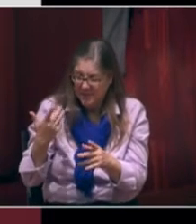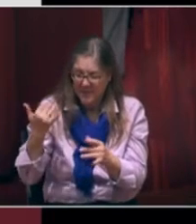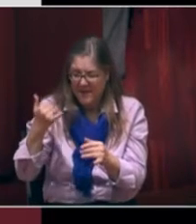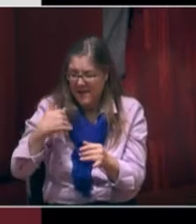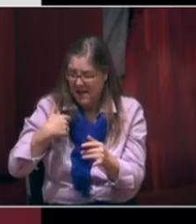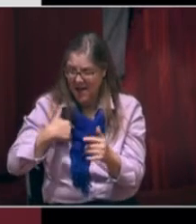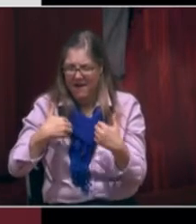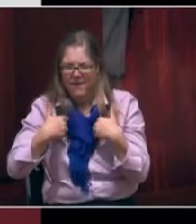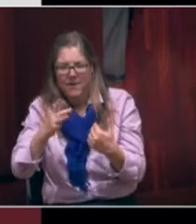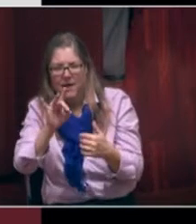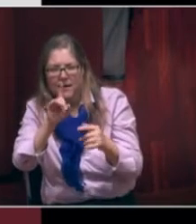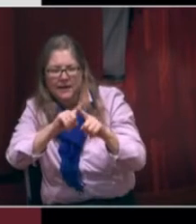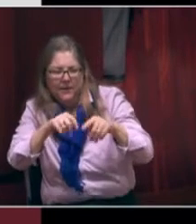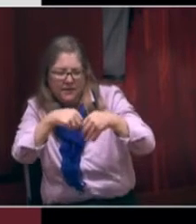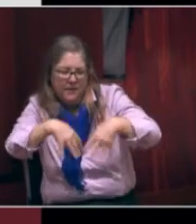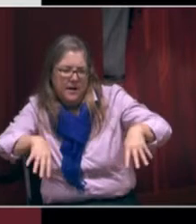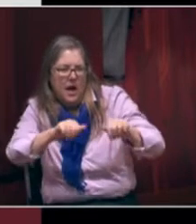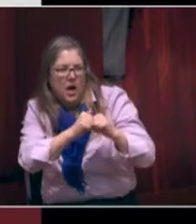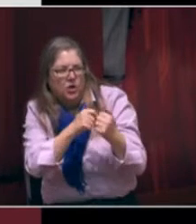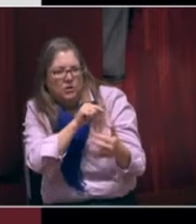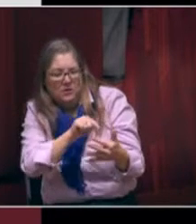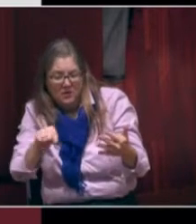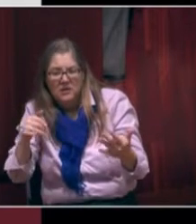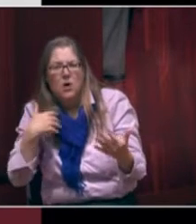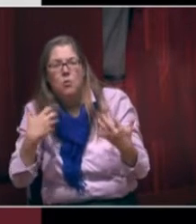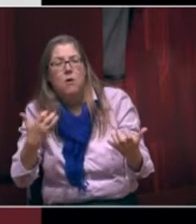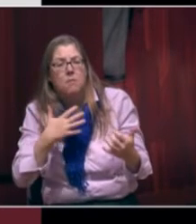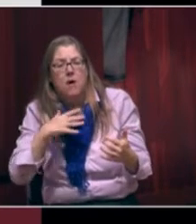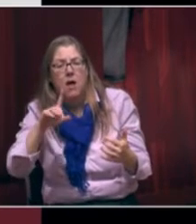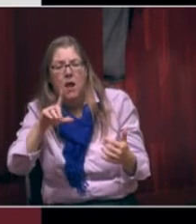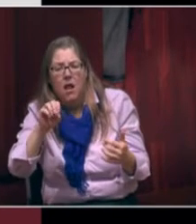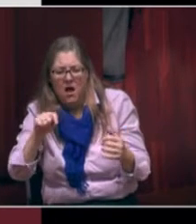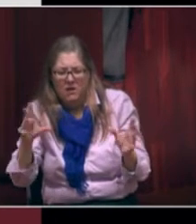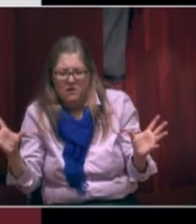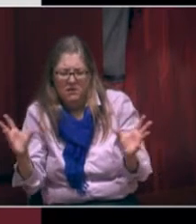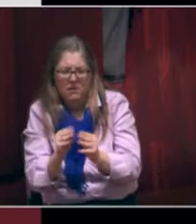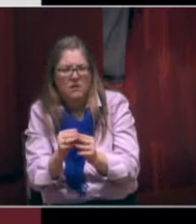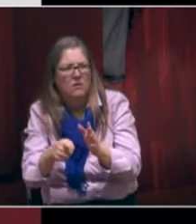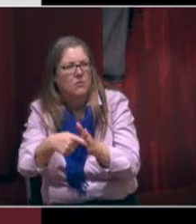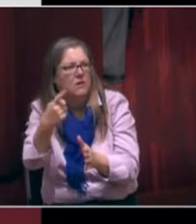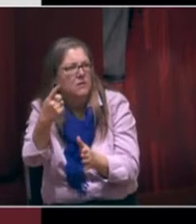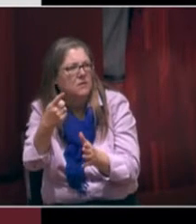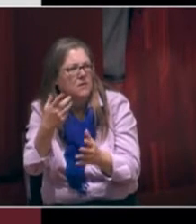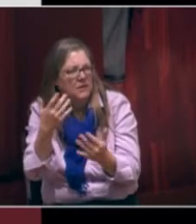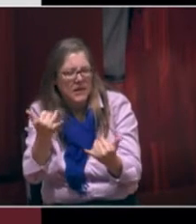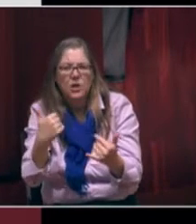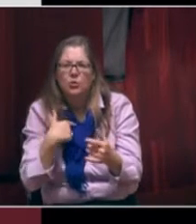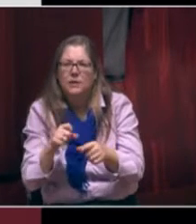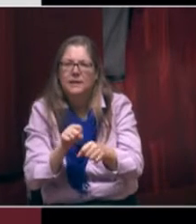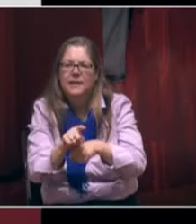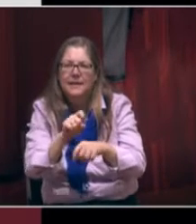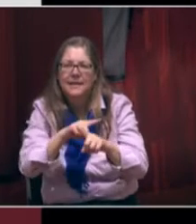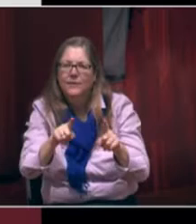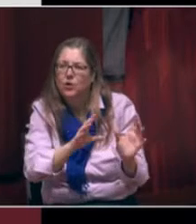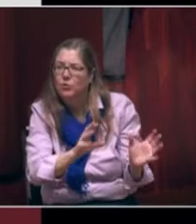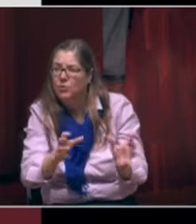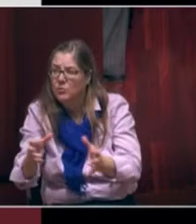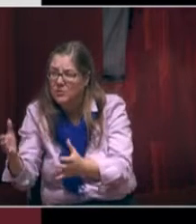underneath me. Maybe I want my lots to be separate record groups. Right now, we send them to you as 8 different record groups,